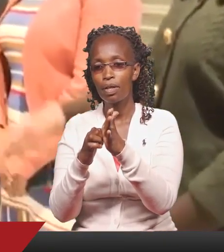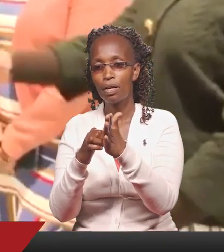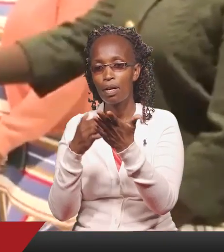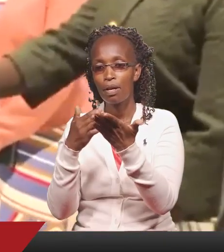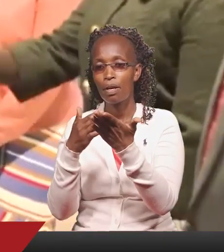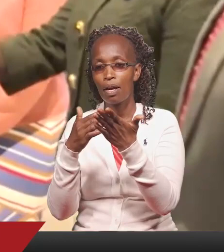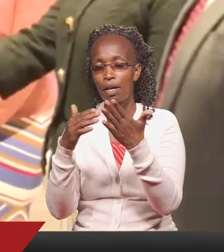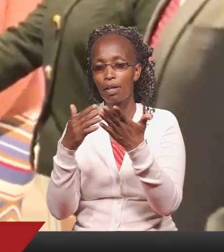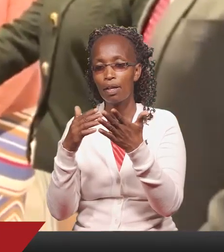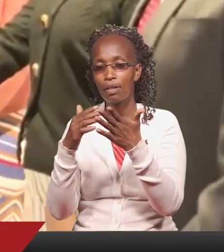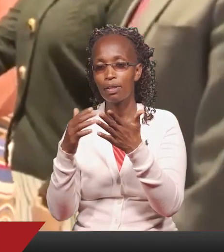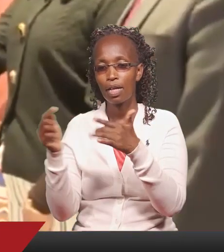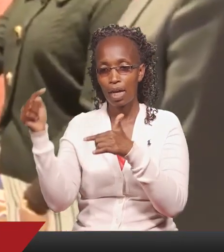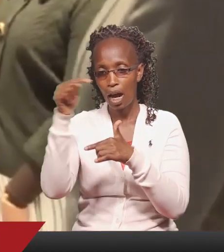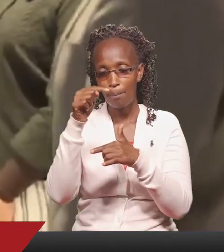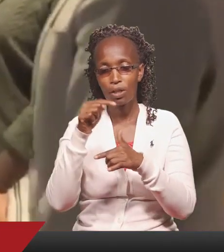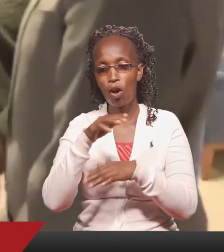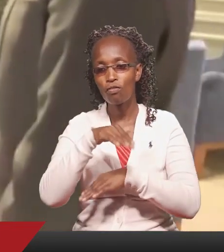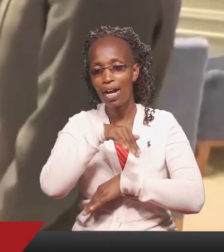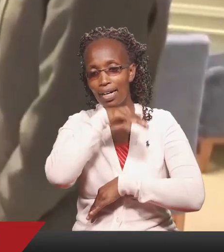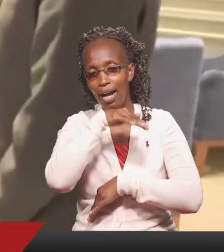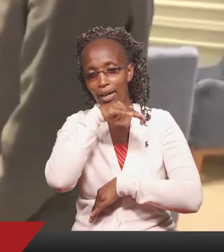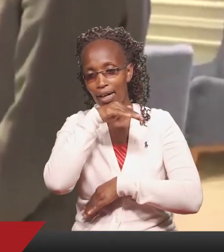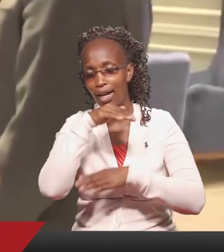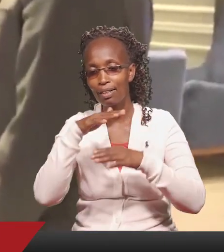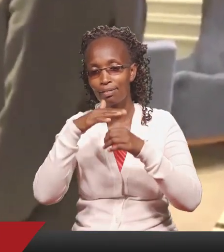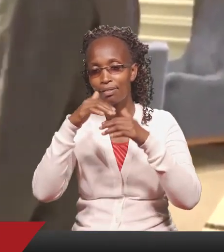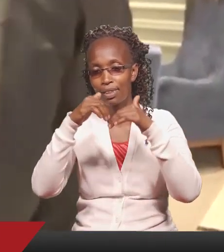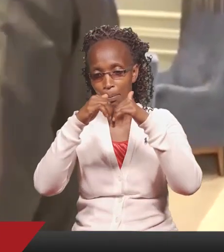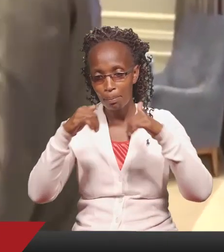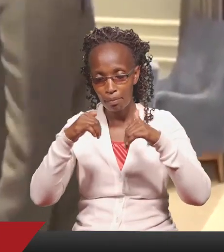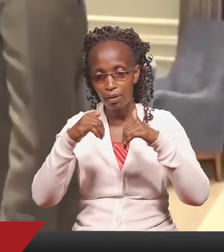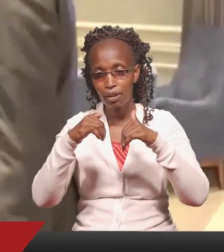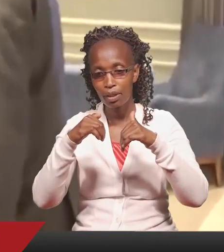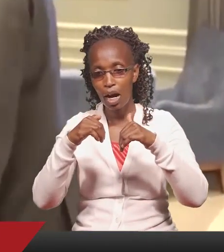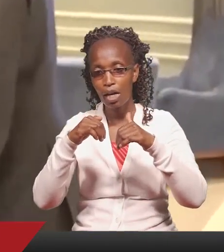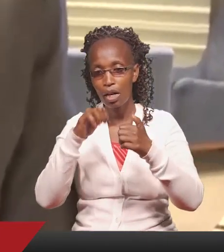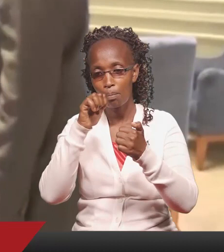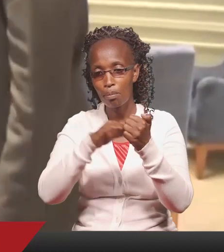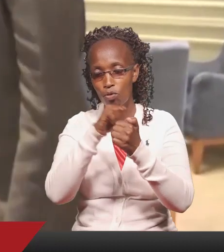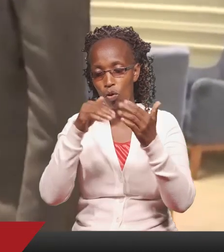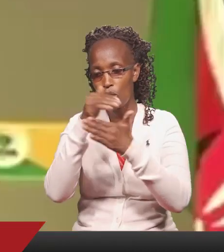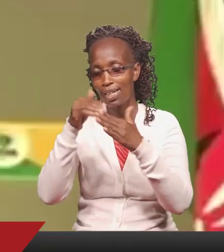serikalini ulisambaratisha ajenda kunne za serikali na chama tawala cha Jubilee.